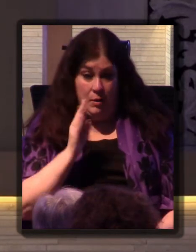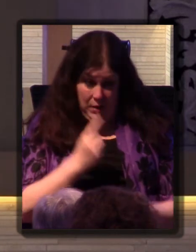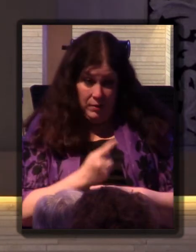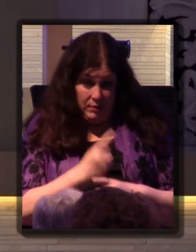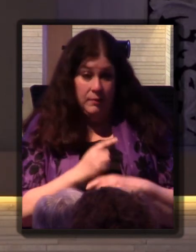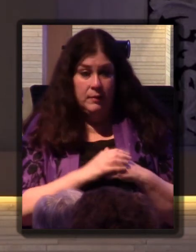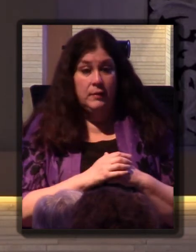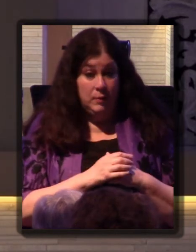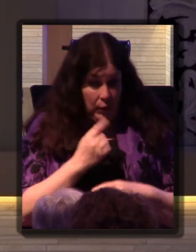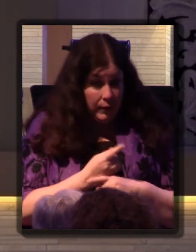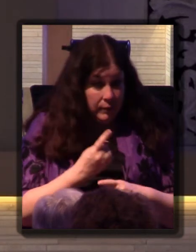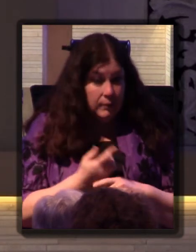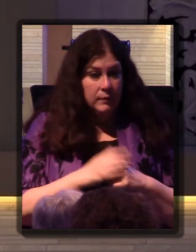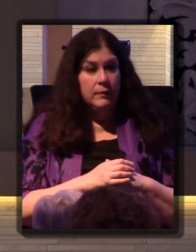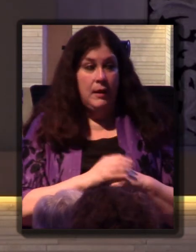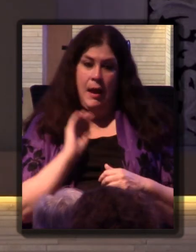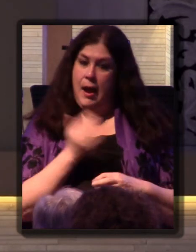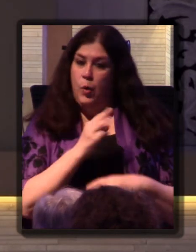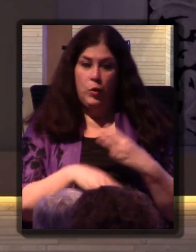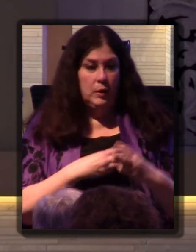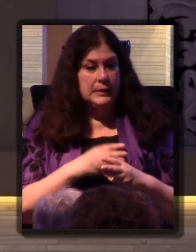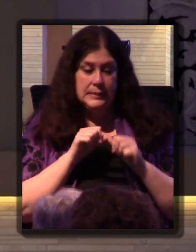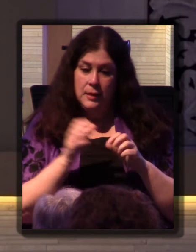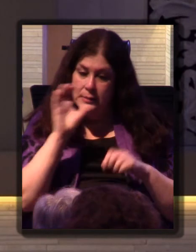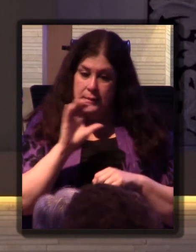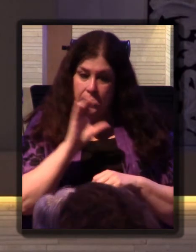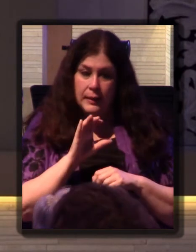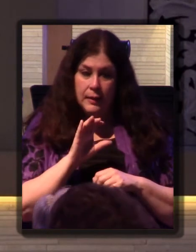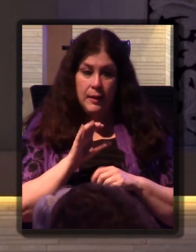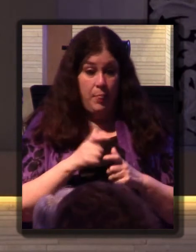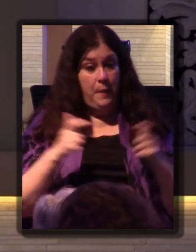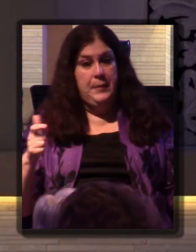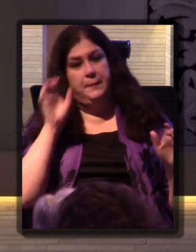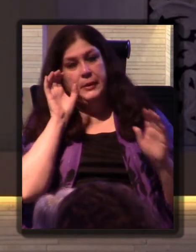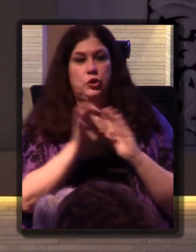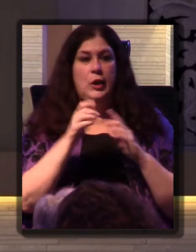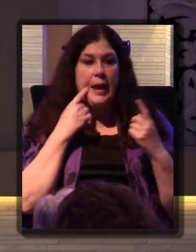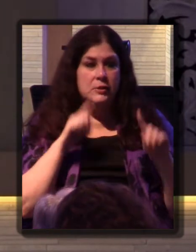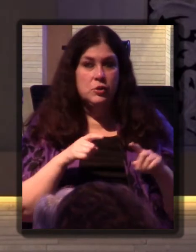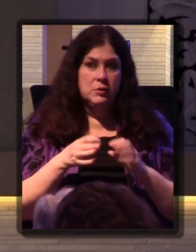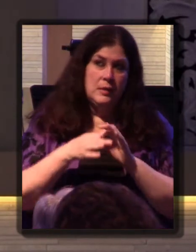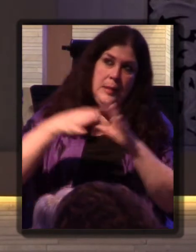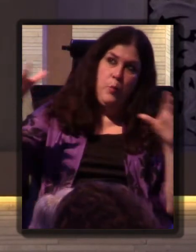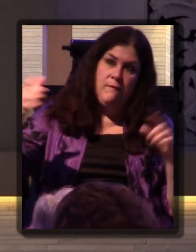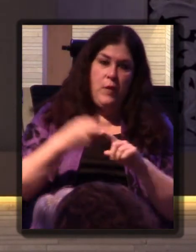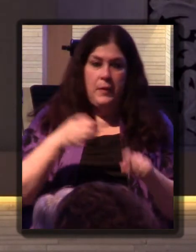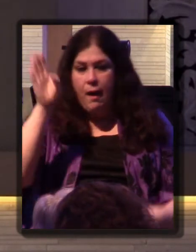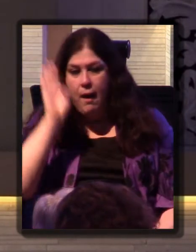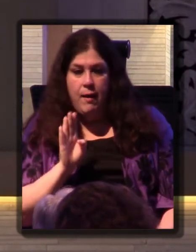apart from God, isn't it? Isn't it? Our world is still seeking the big picture